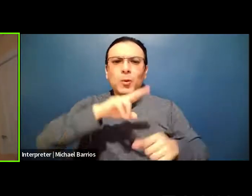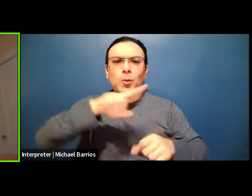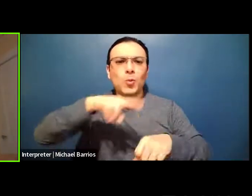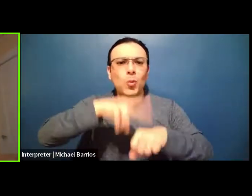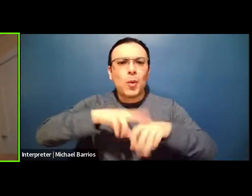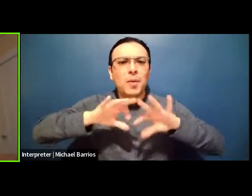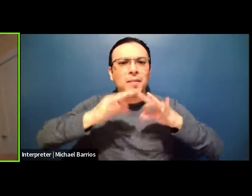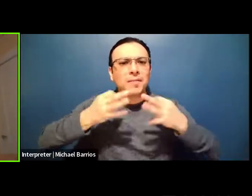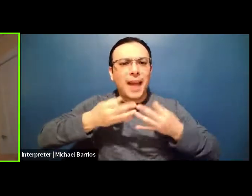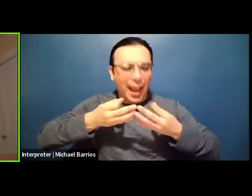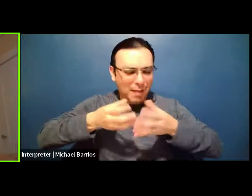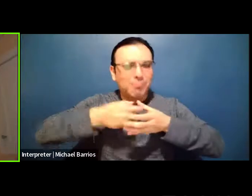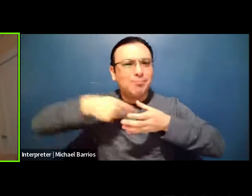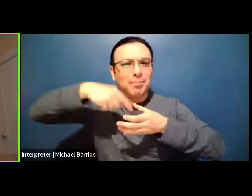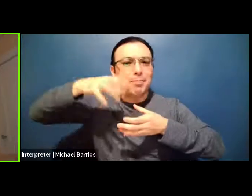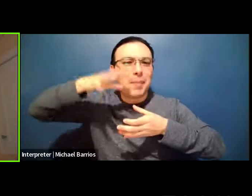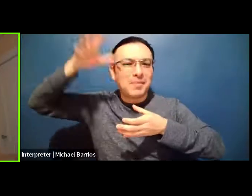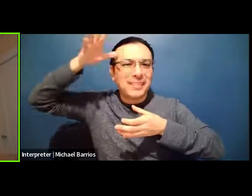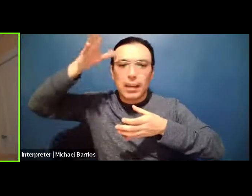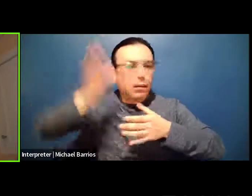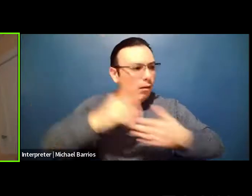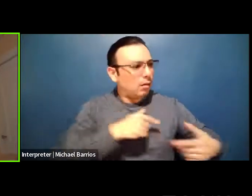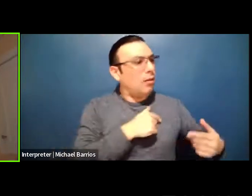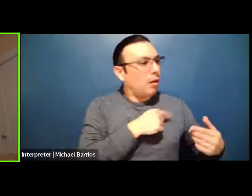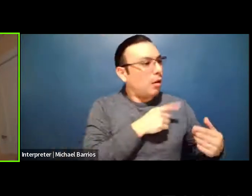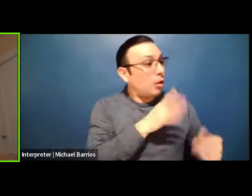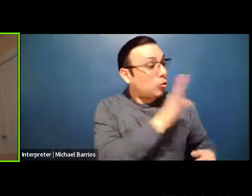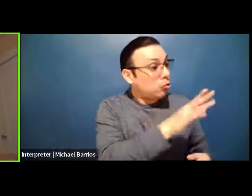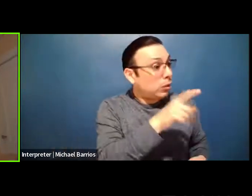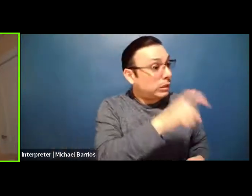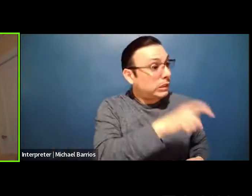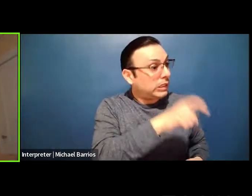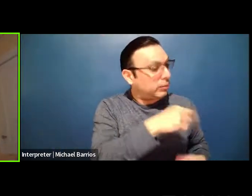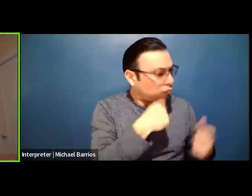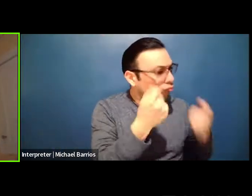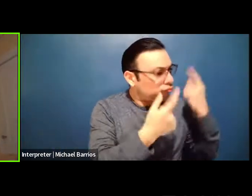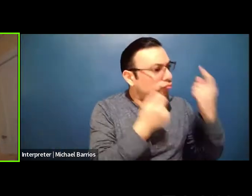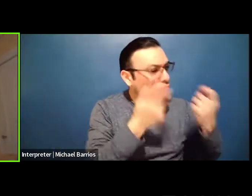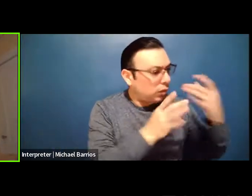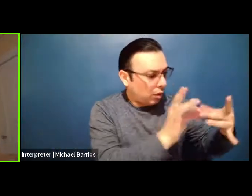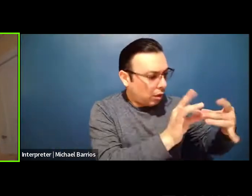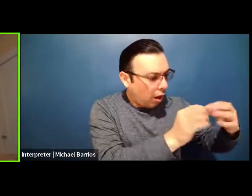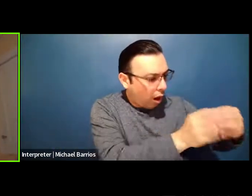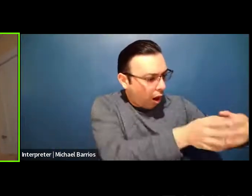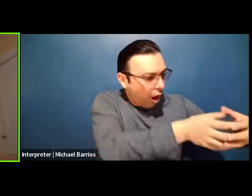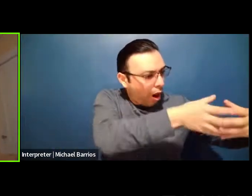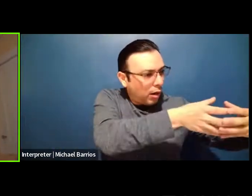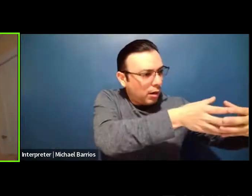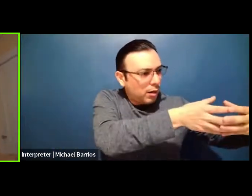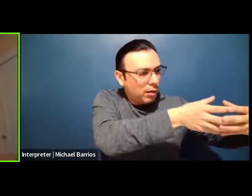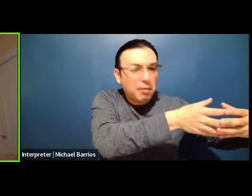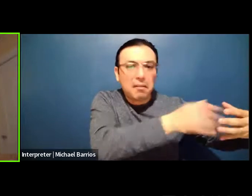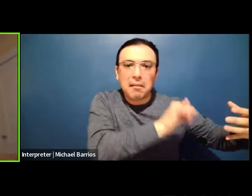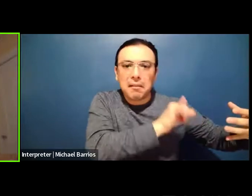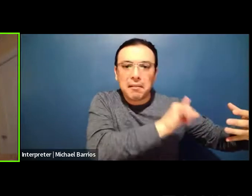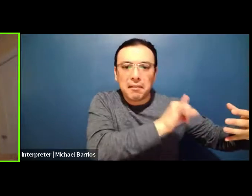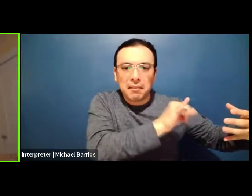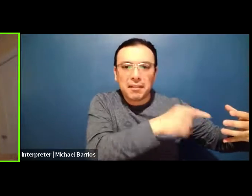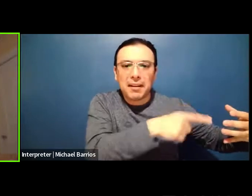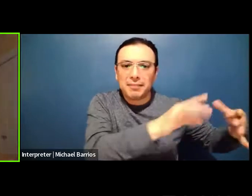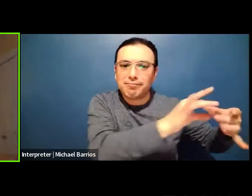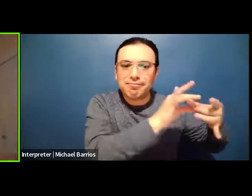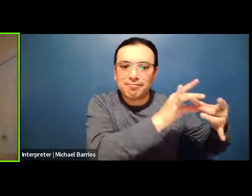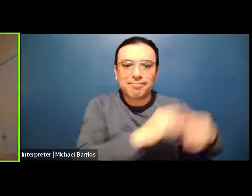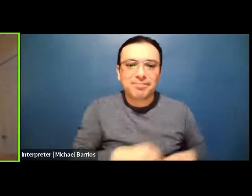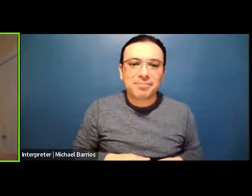So again, our aim is to talk about disabled people flourishing, which, as with any sort